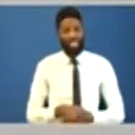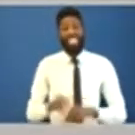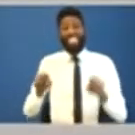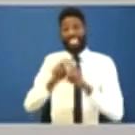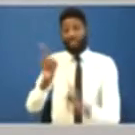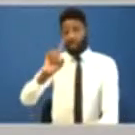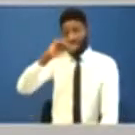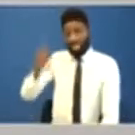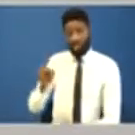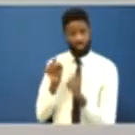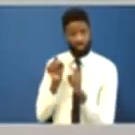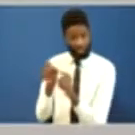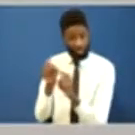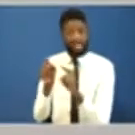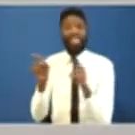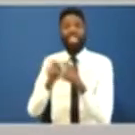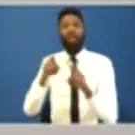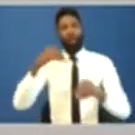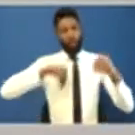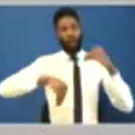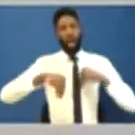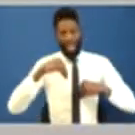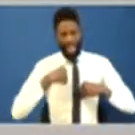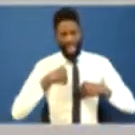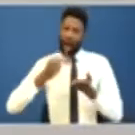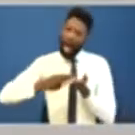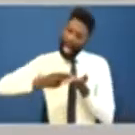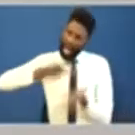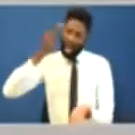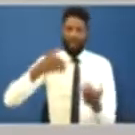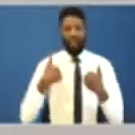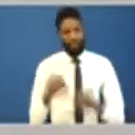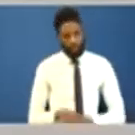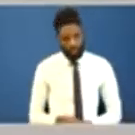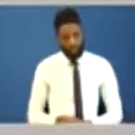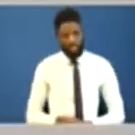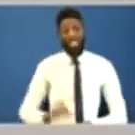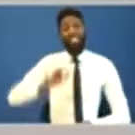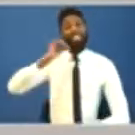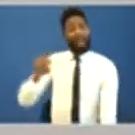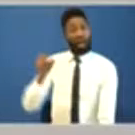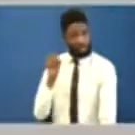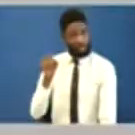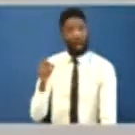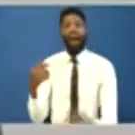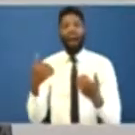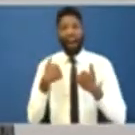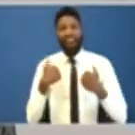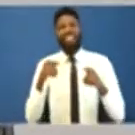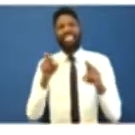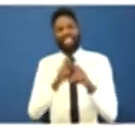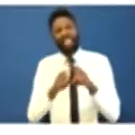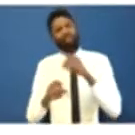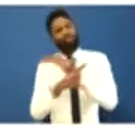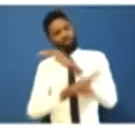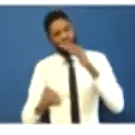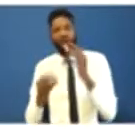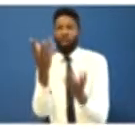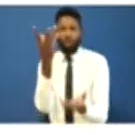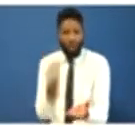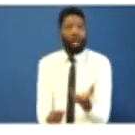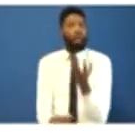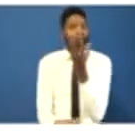again that this crafton is at peak a city again that uh has the looting being done by those who